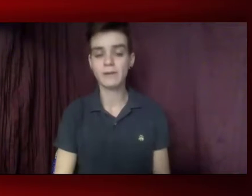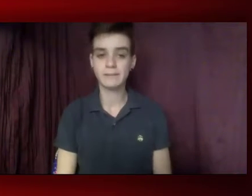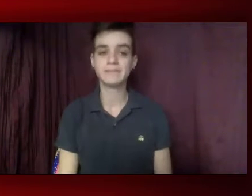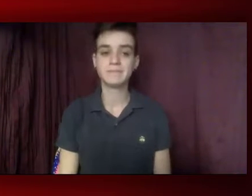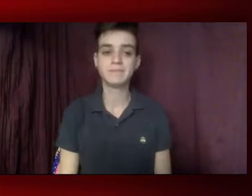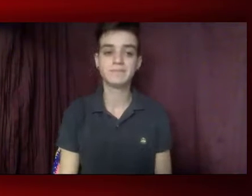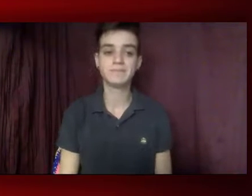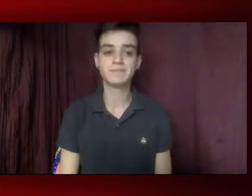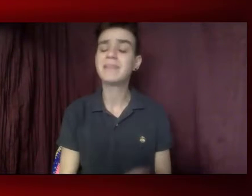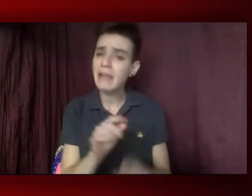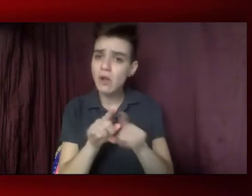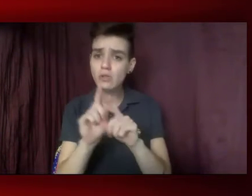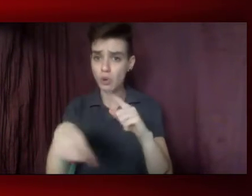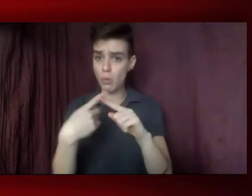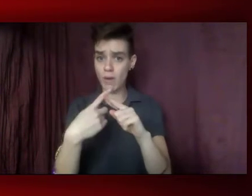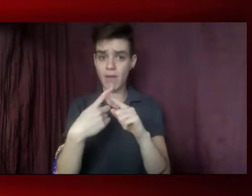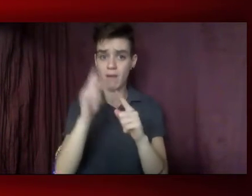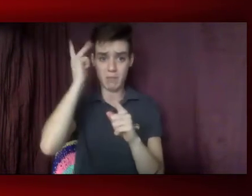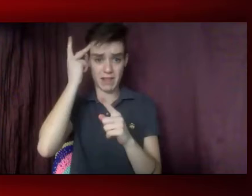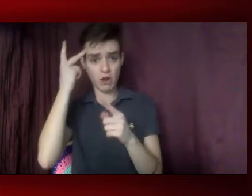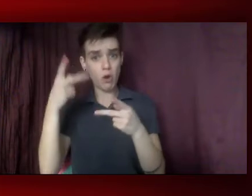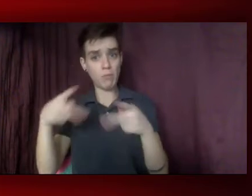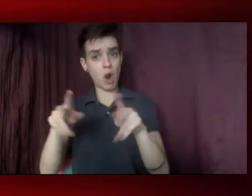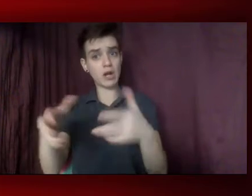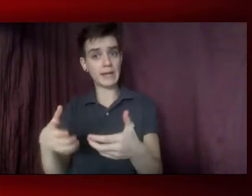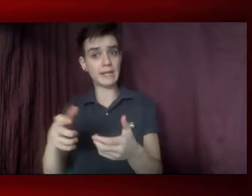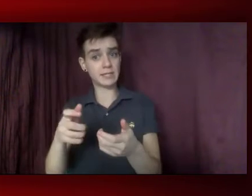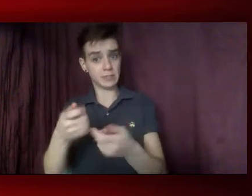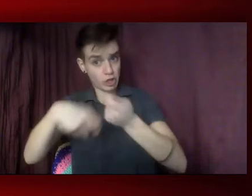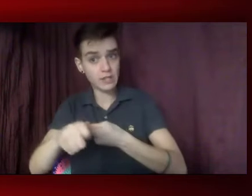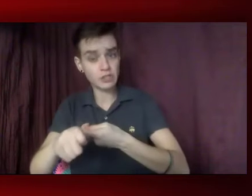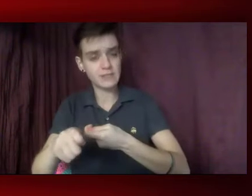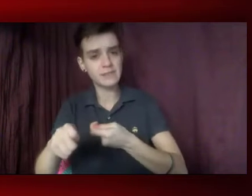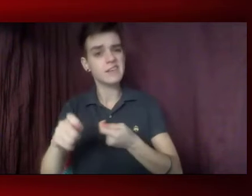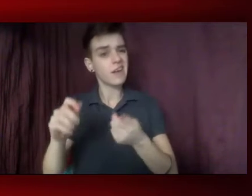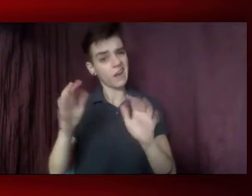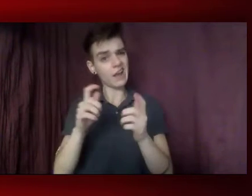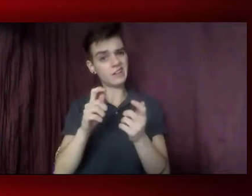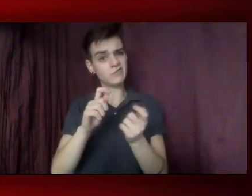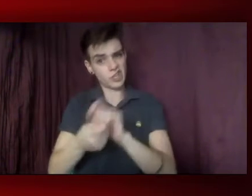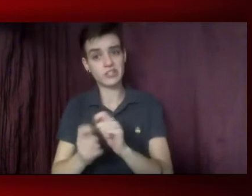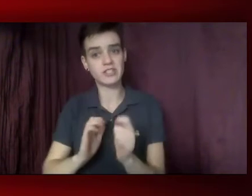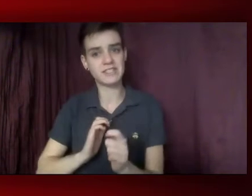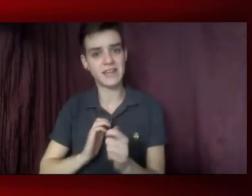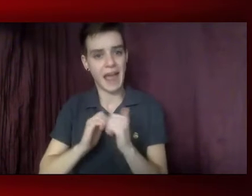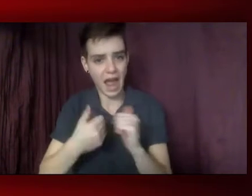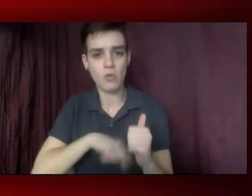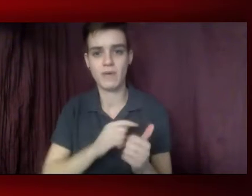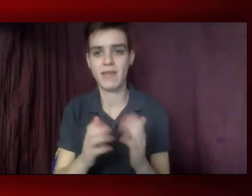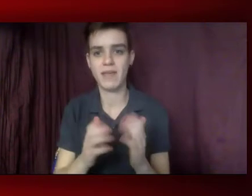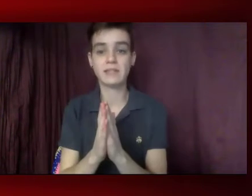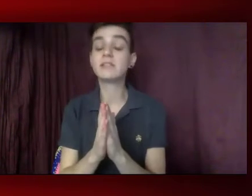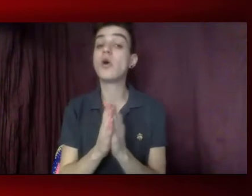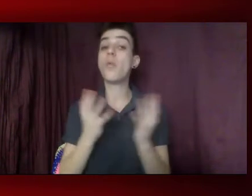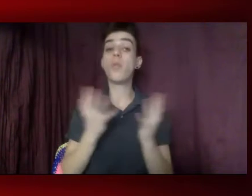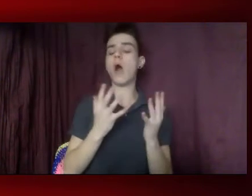party control changes, it changes sometimes a little bit about how we ask for things, not what we ask for, but how